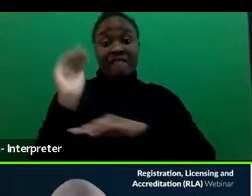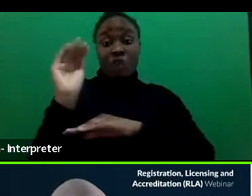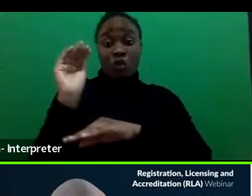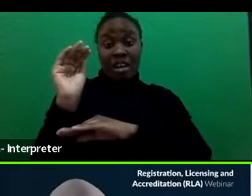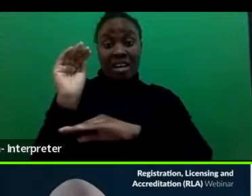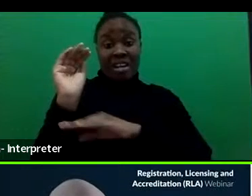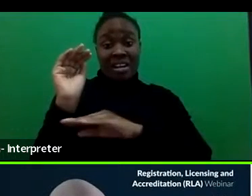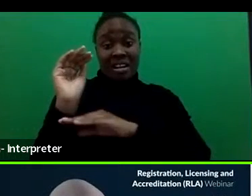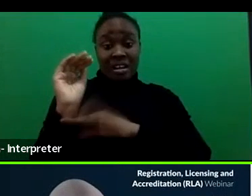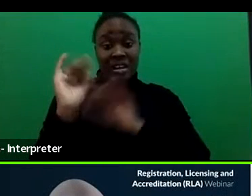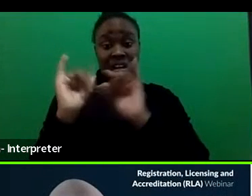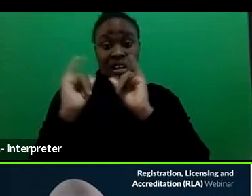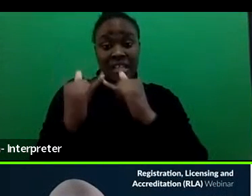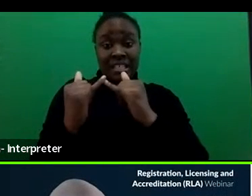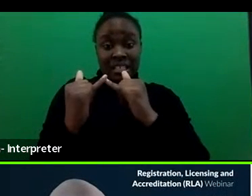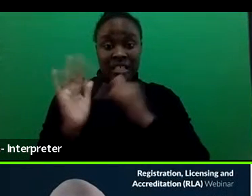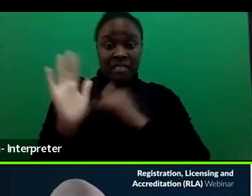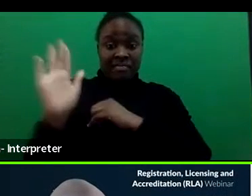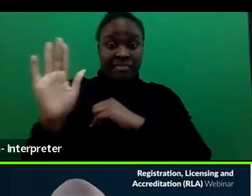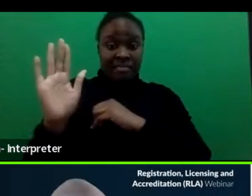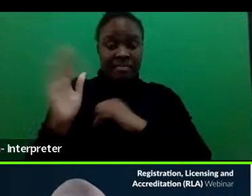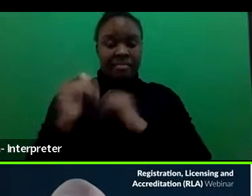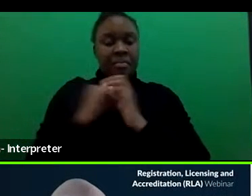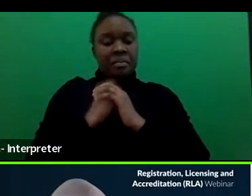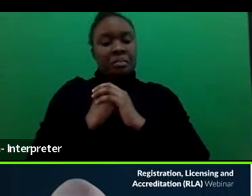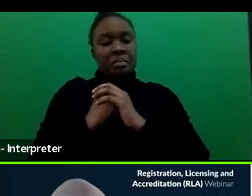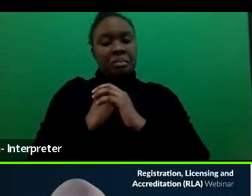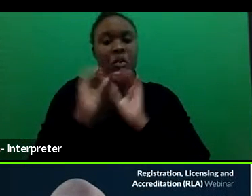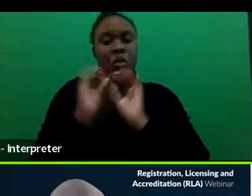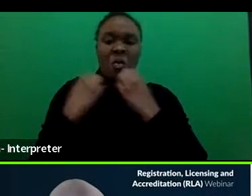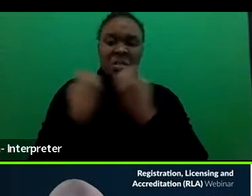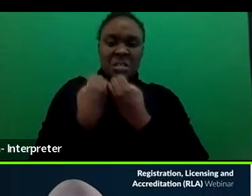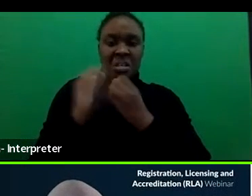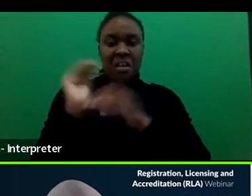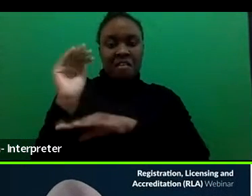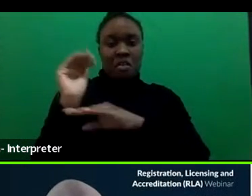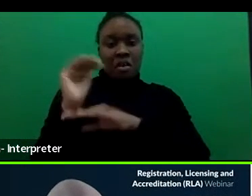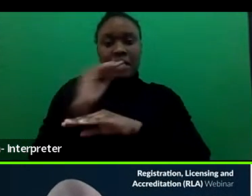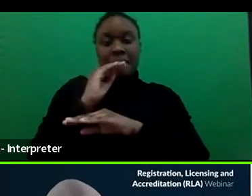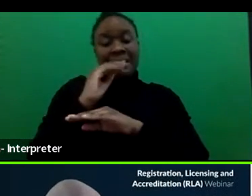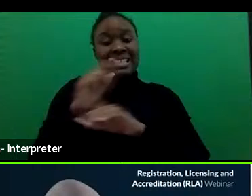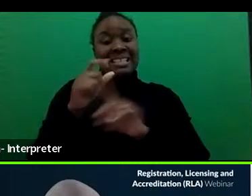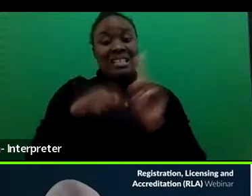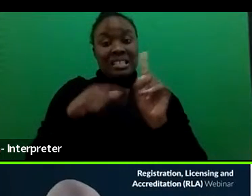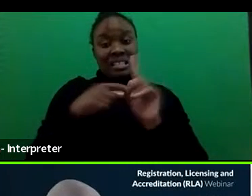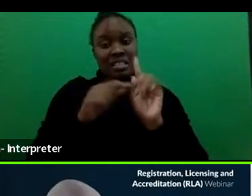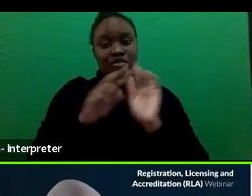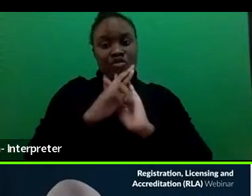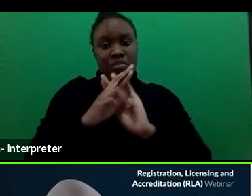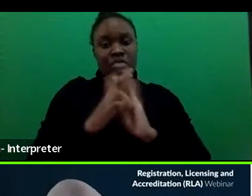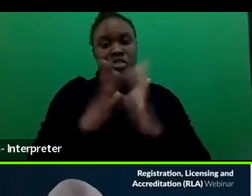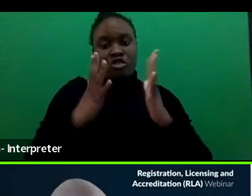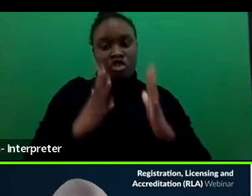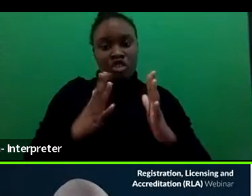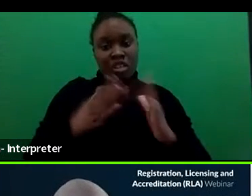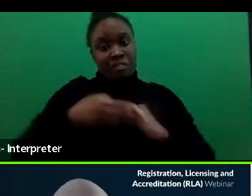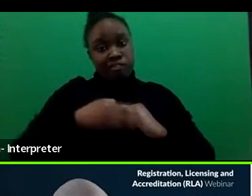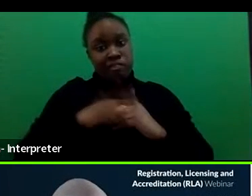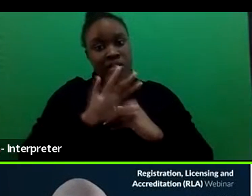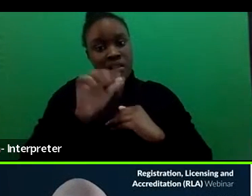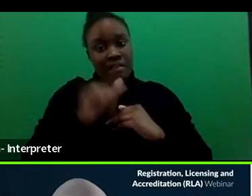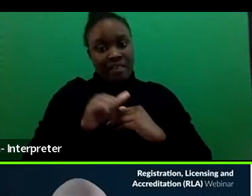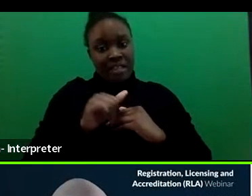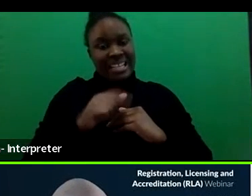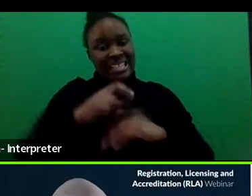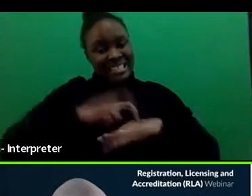we're to be explaining that, if it's a foreign entity, they need to have a representation in the Republic that will be representing them in